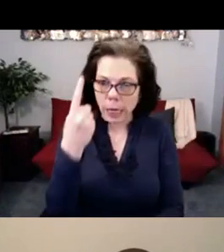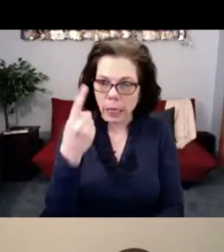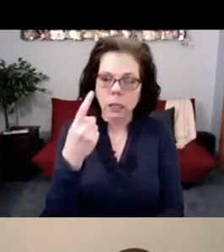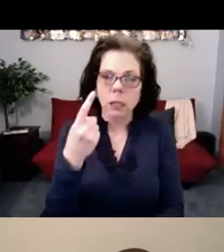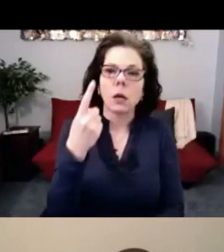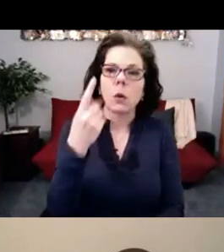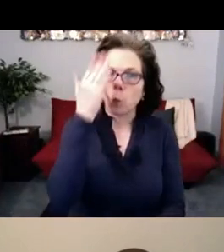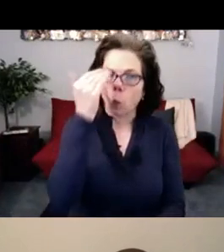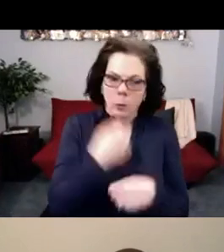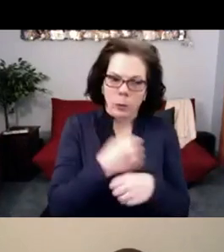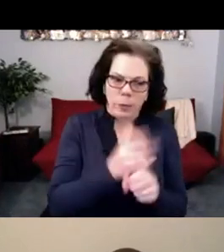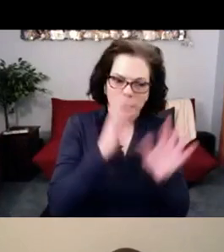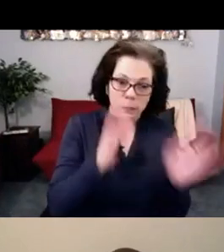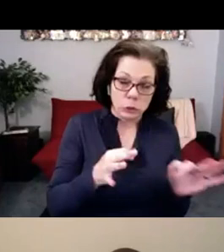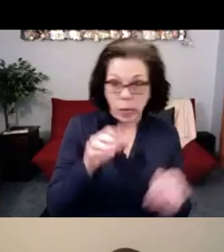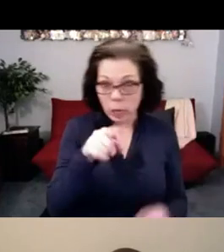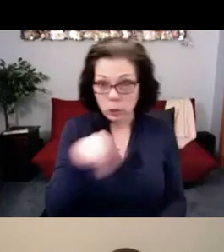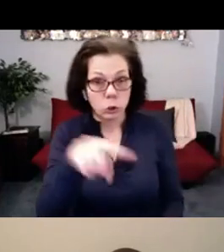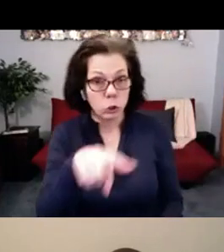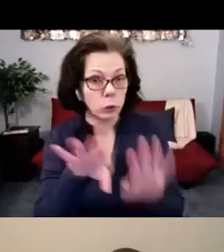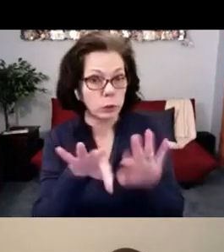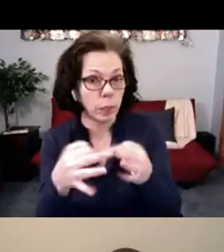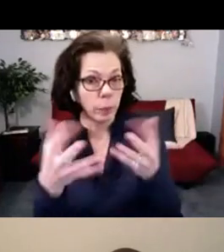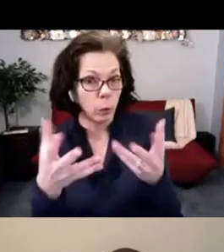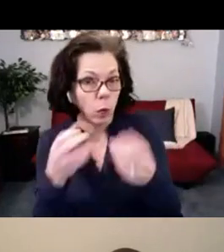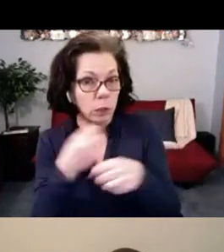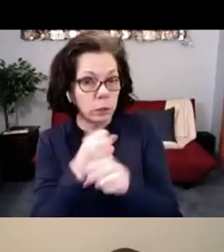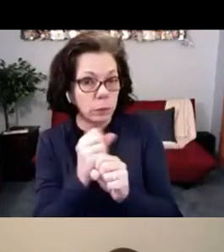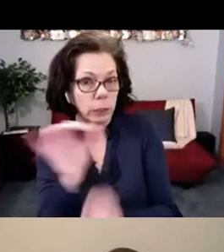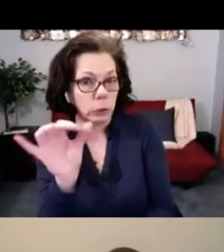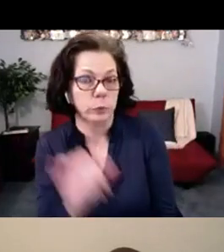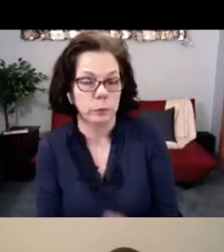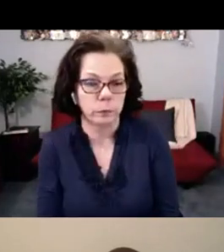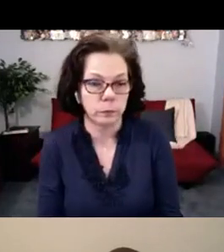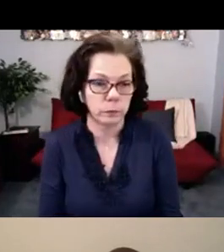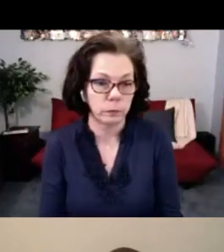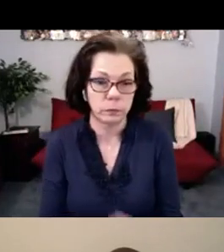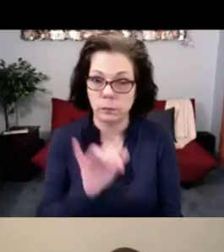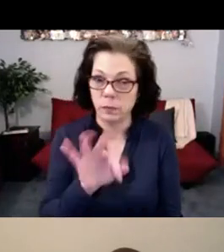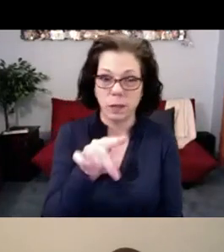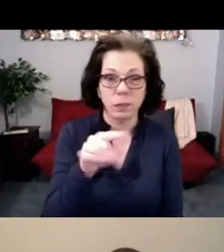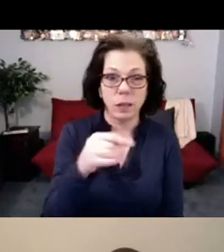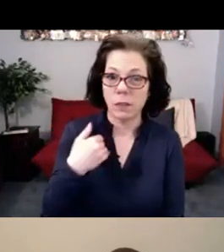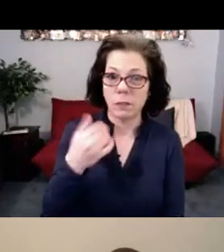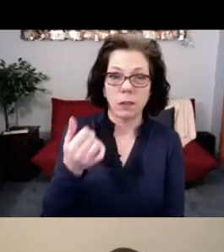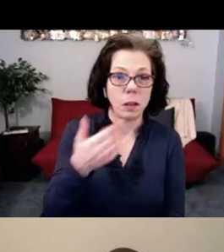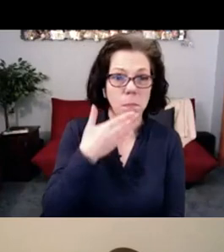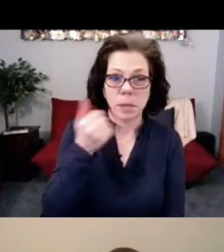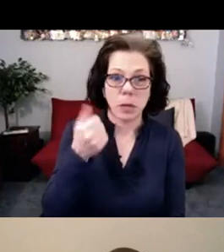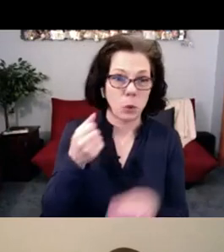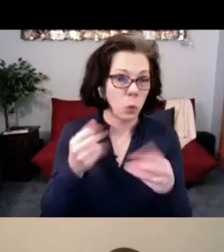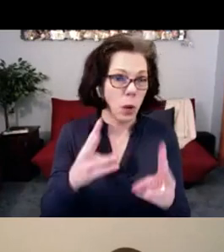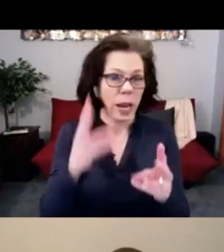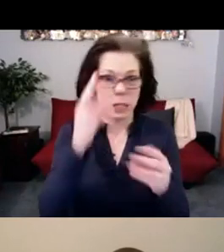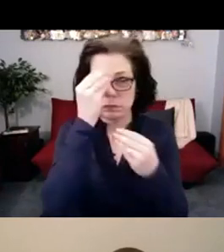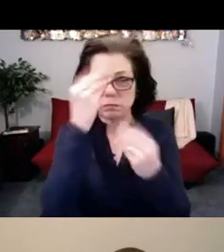that you as a family want to make. So if there's any better way to get the information to you or any additional information